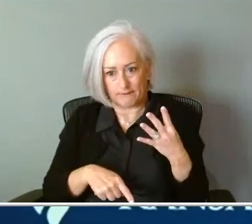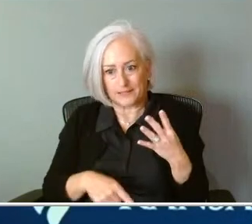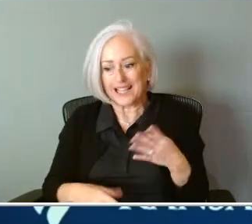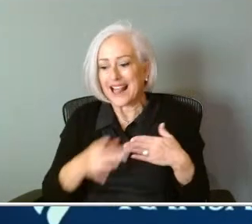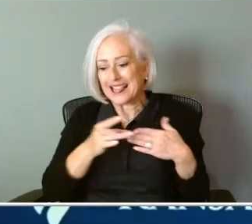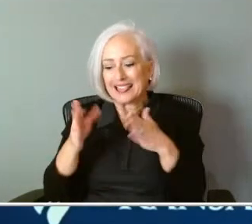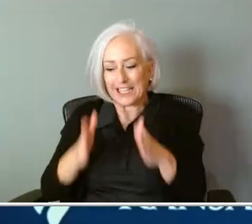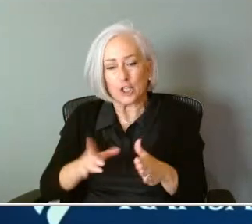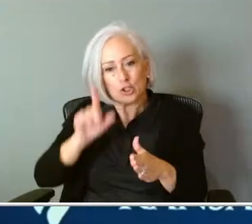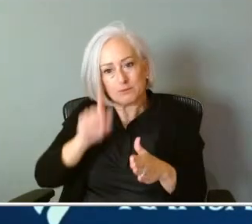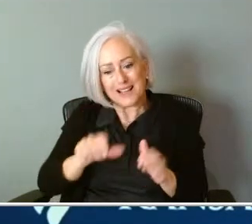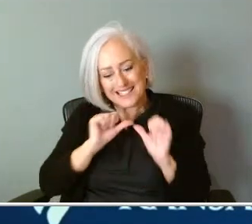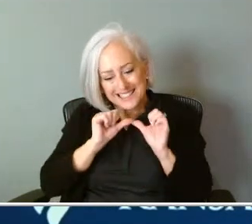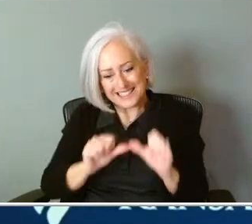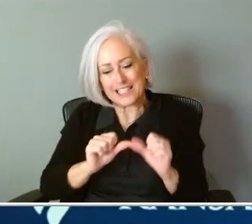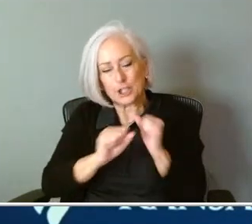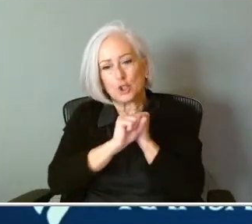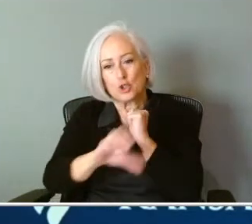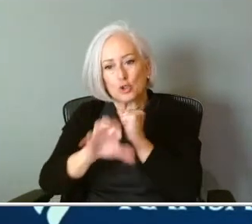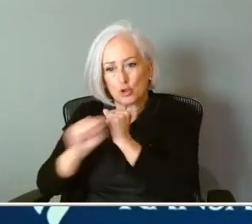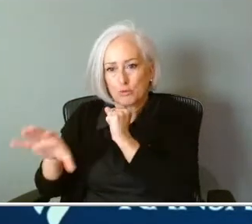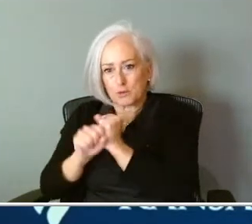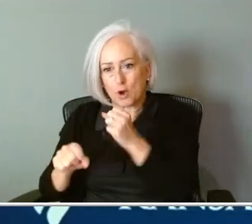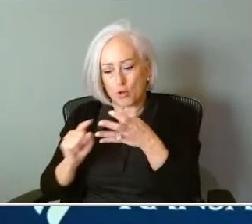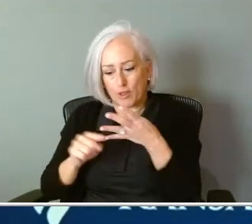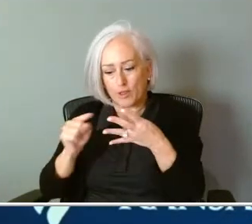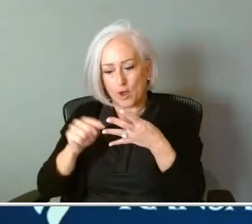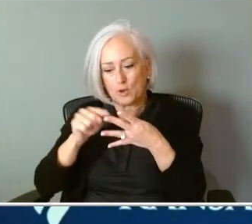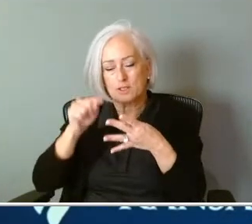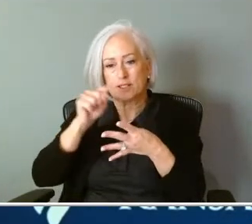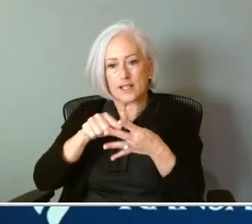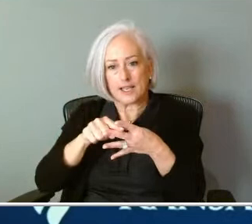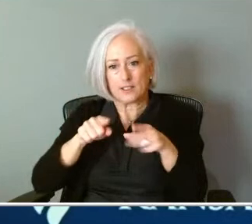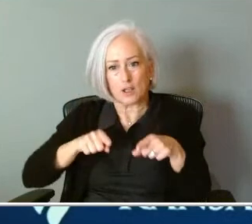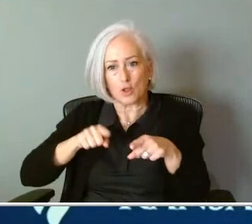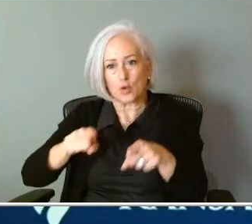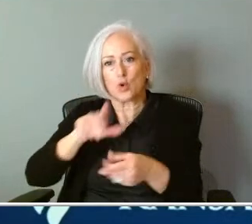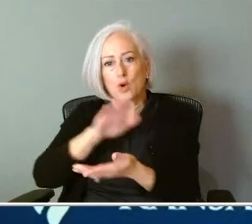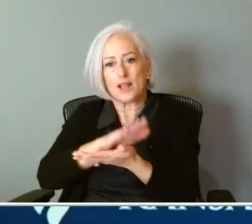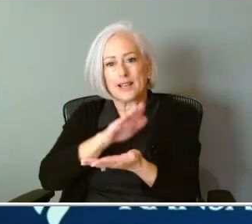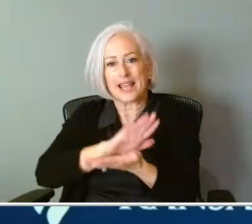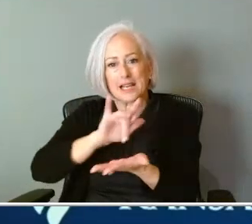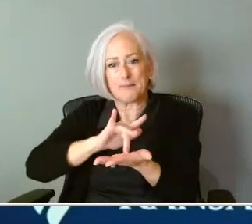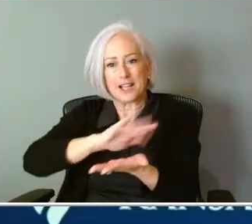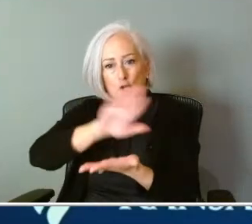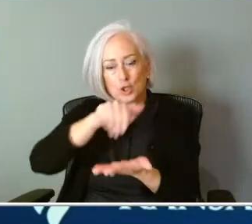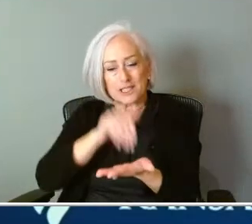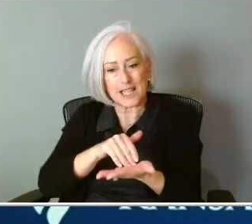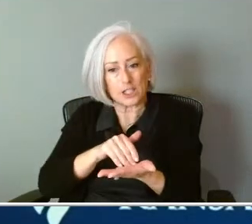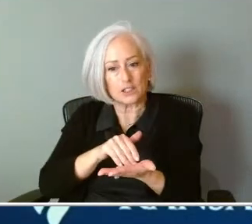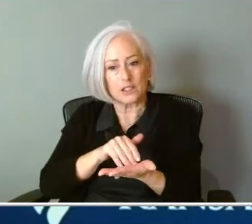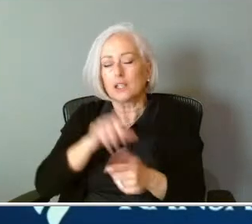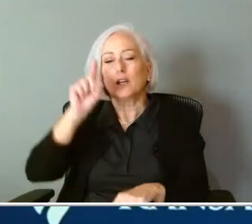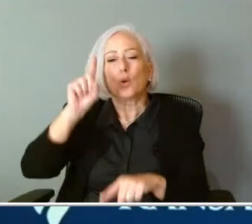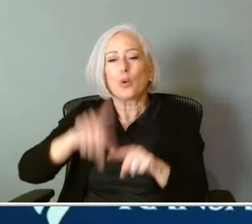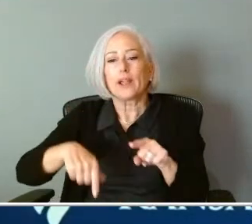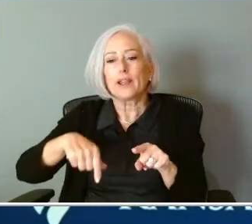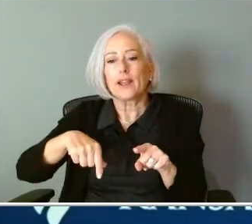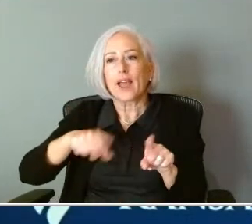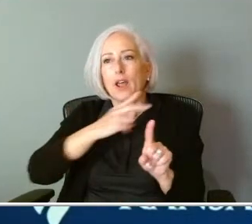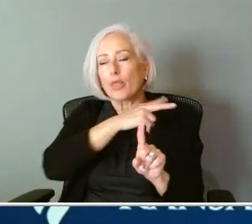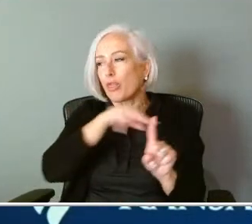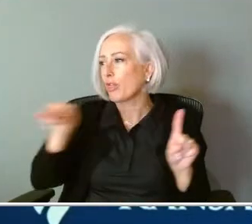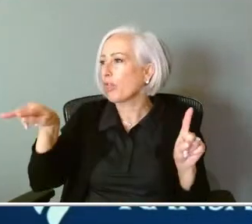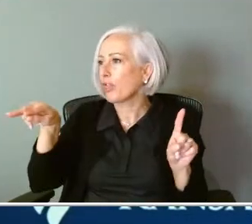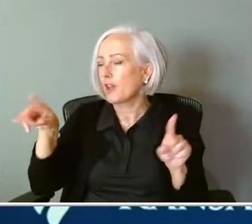to promote those activities in an academic medical center. And we can't lose sight of those